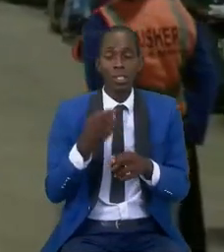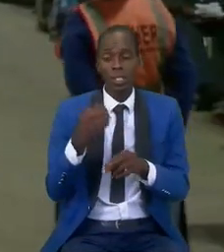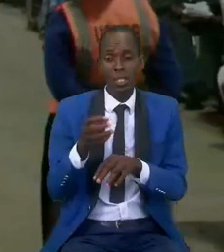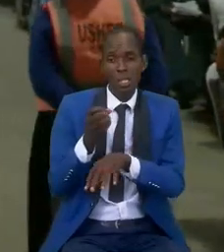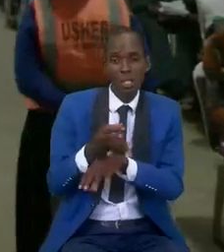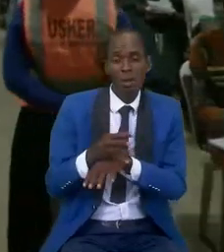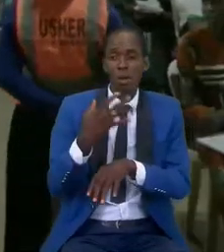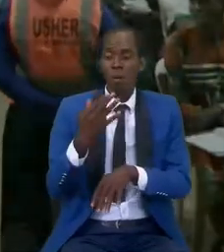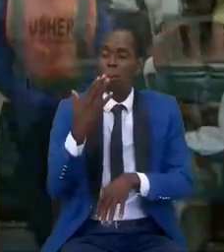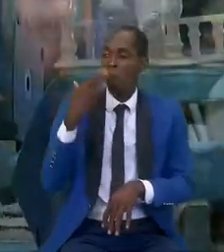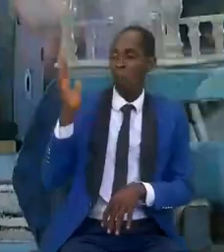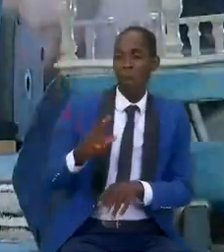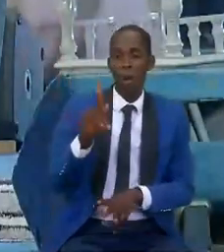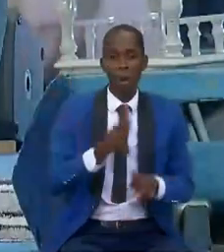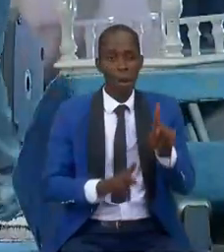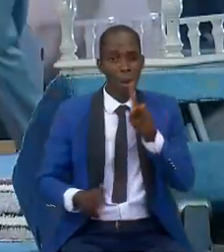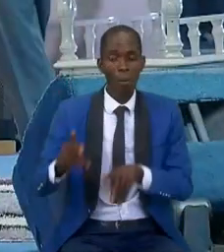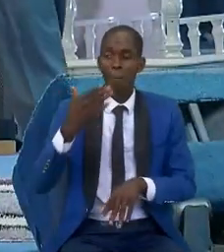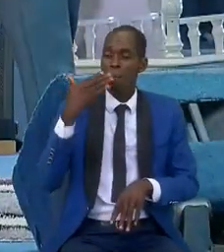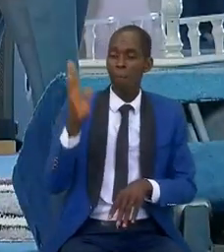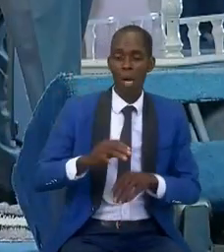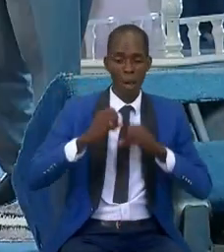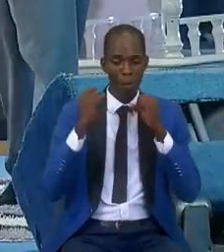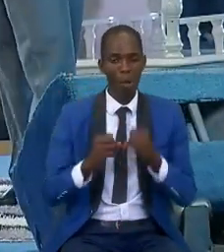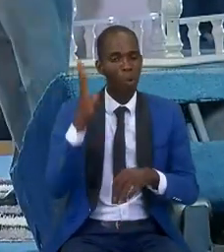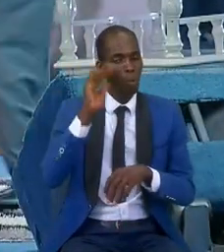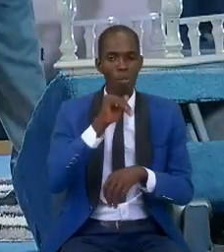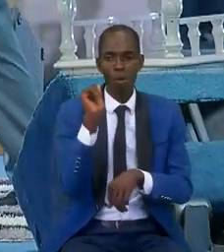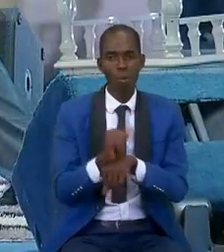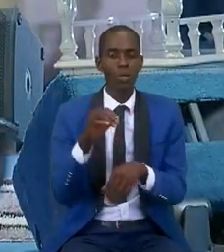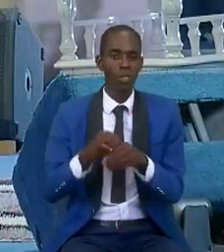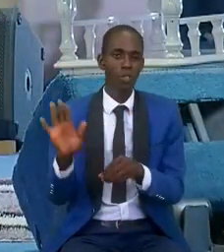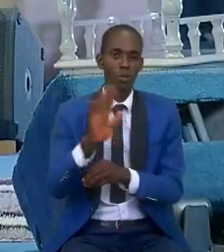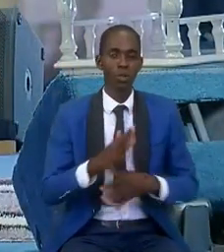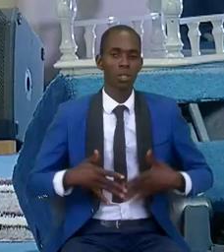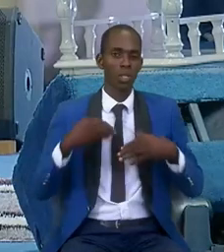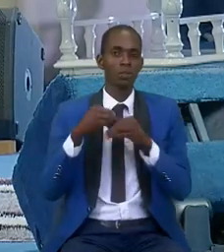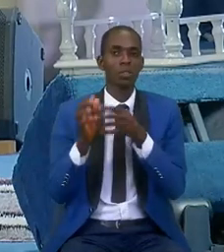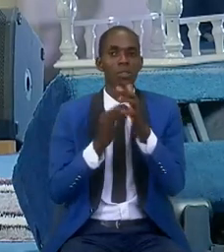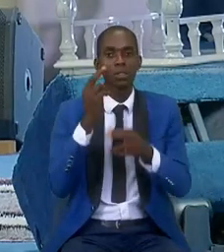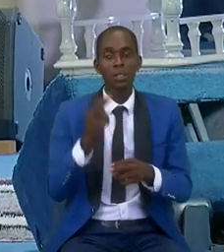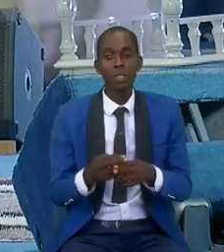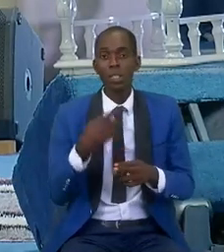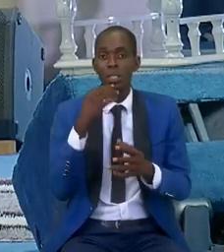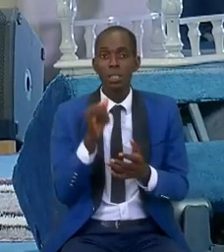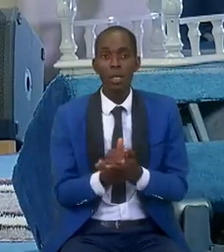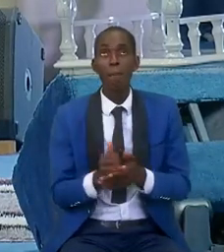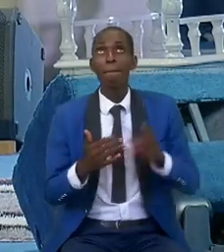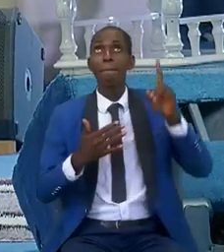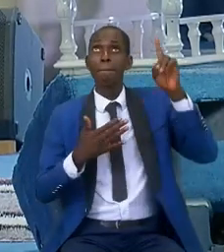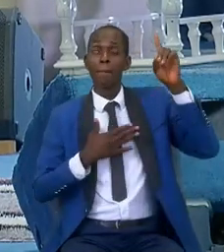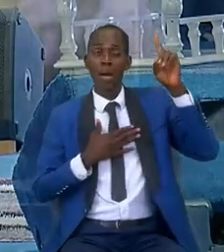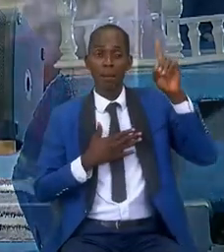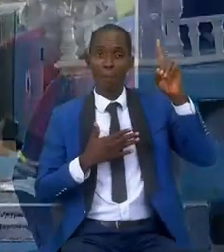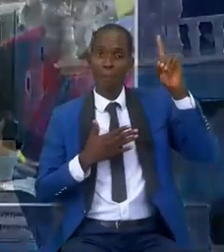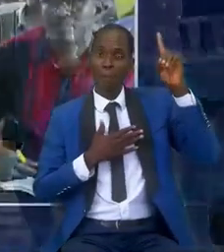stand in your life in Jesus name it says my my my it's Heaven talking it's the god